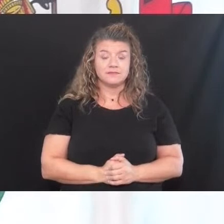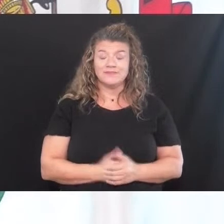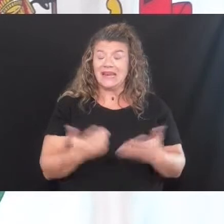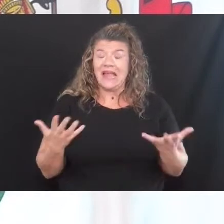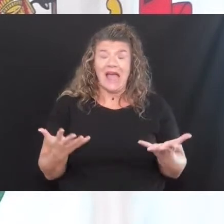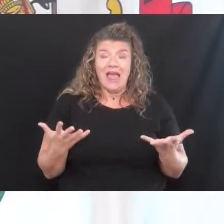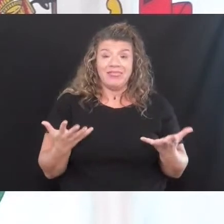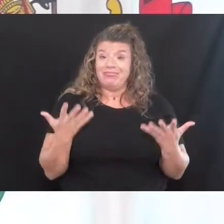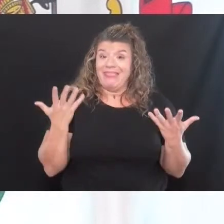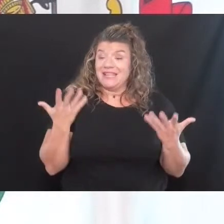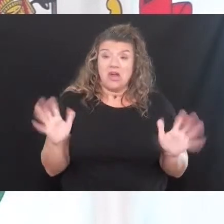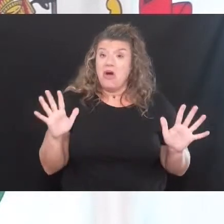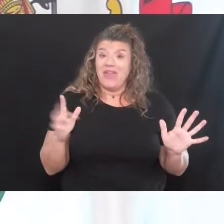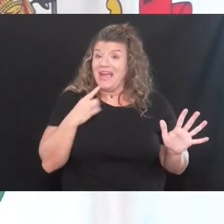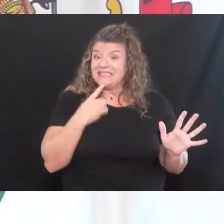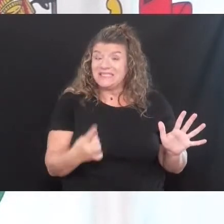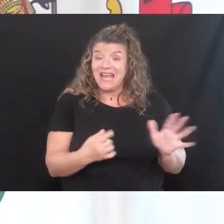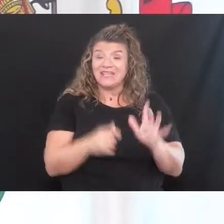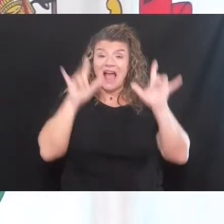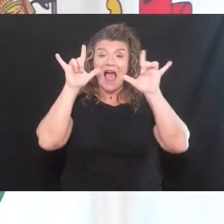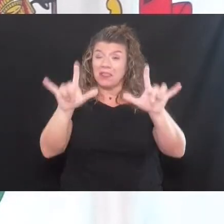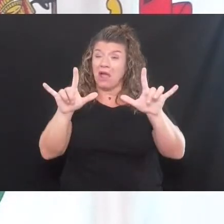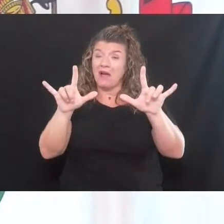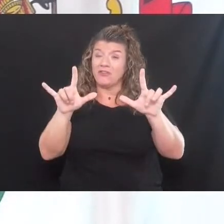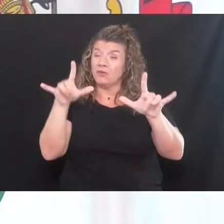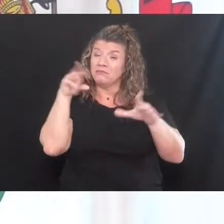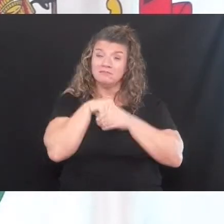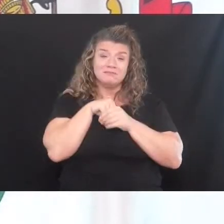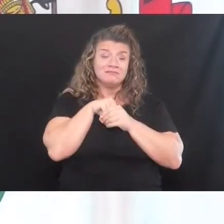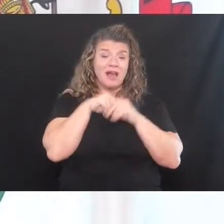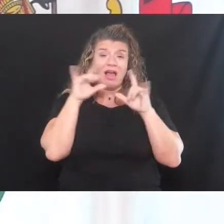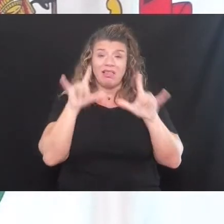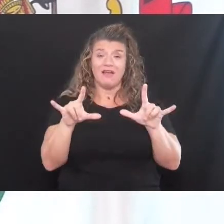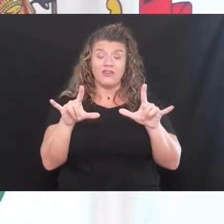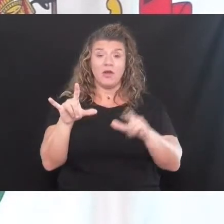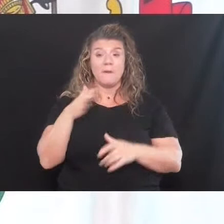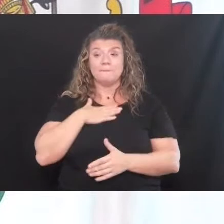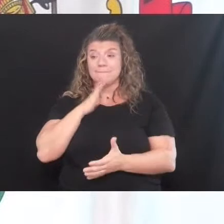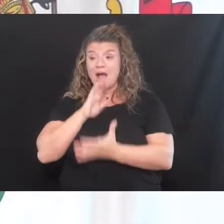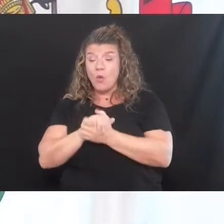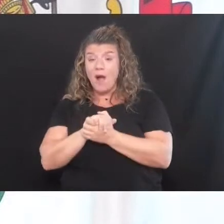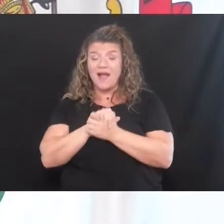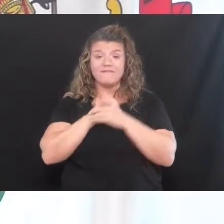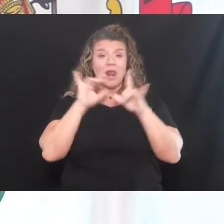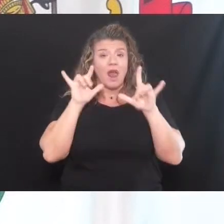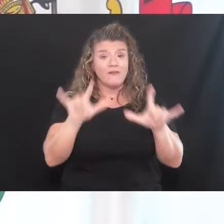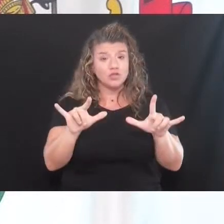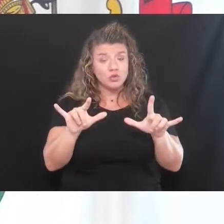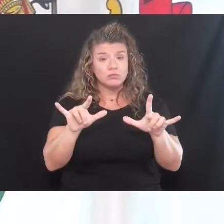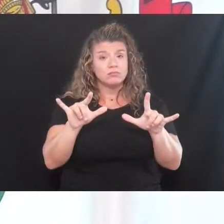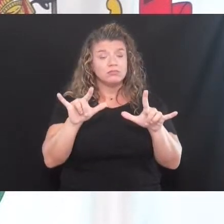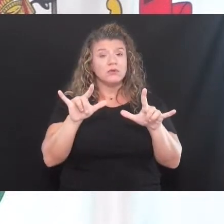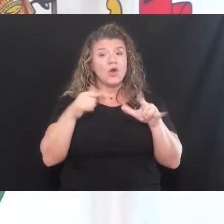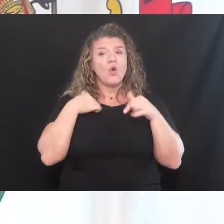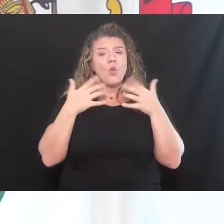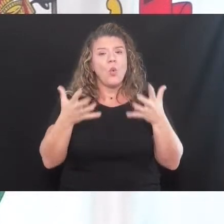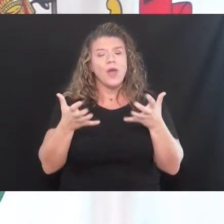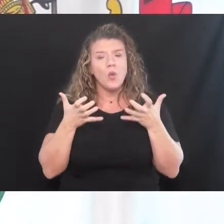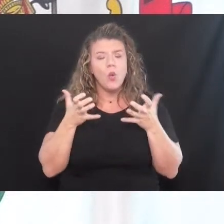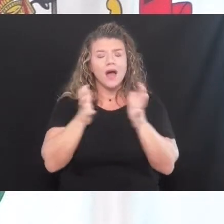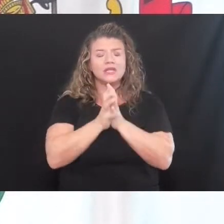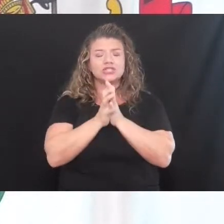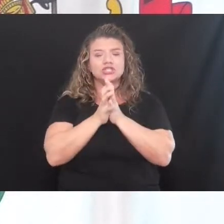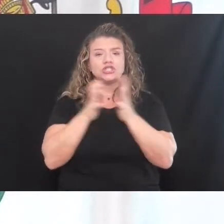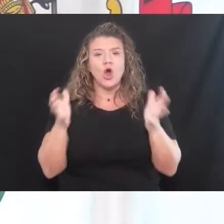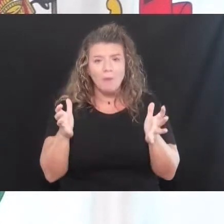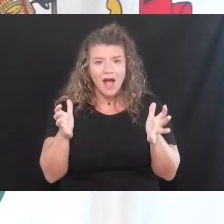can't say any more. I love you with all my soul. Kathy loves you with all of her soul. We want so much